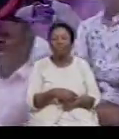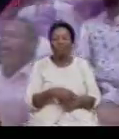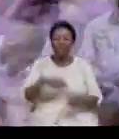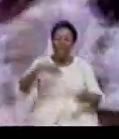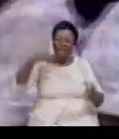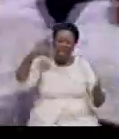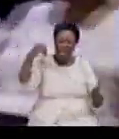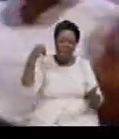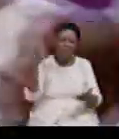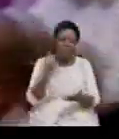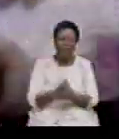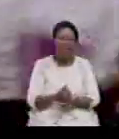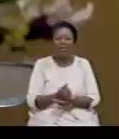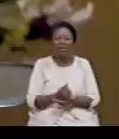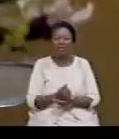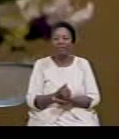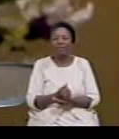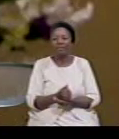Amen.